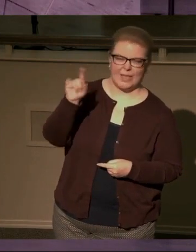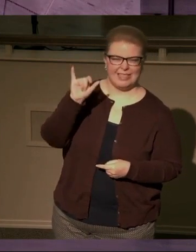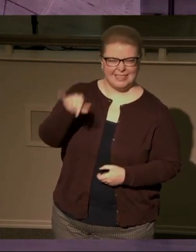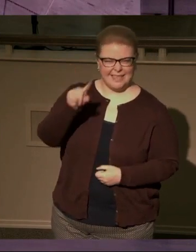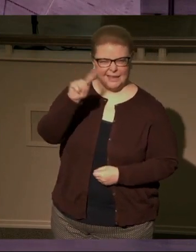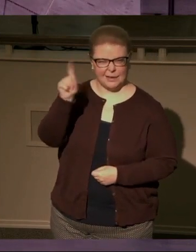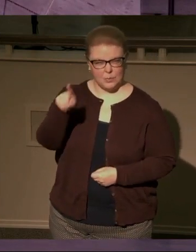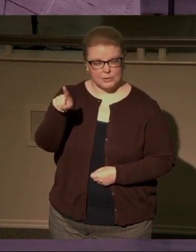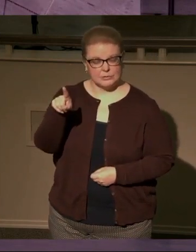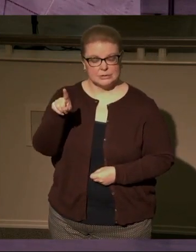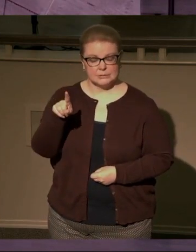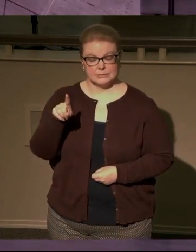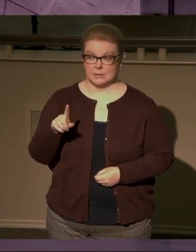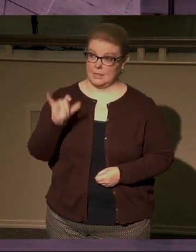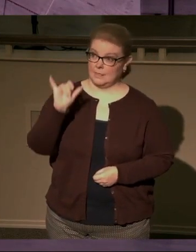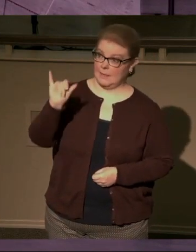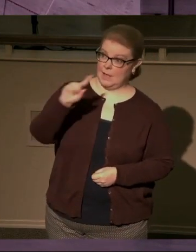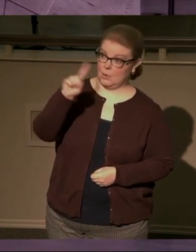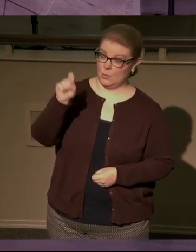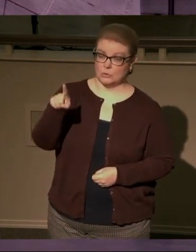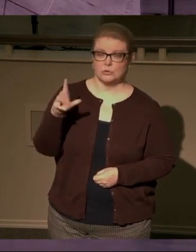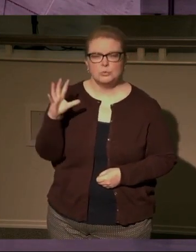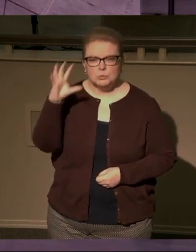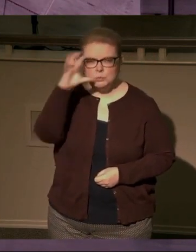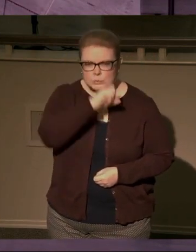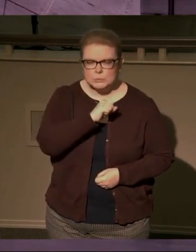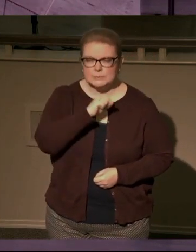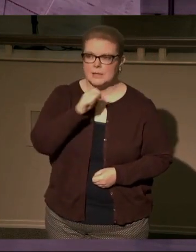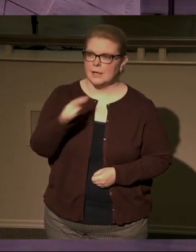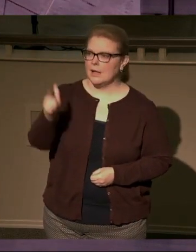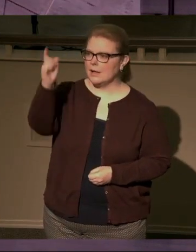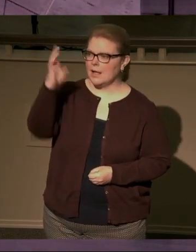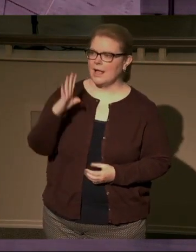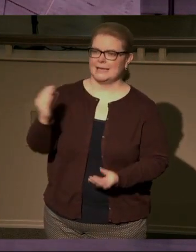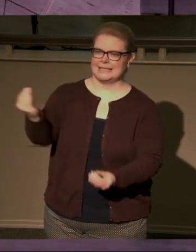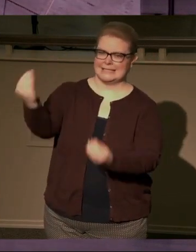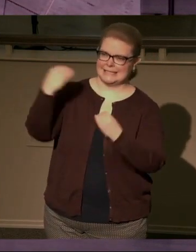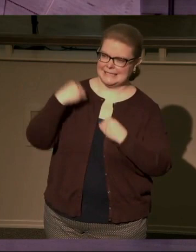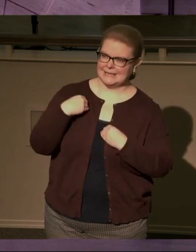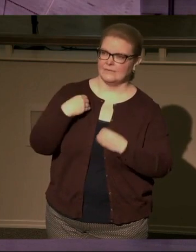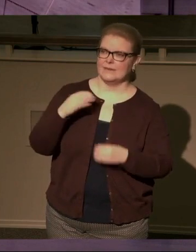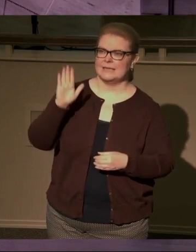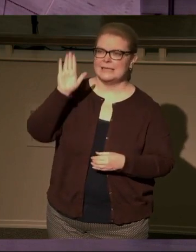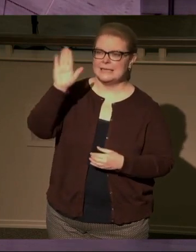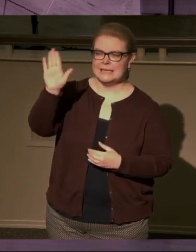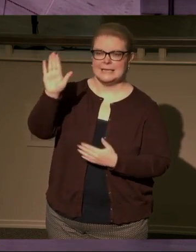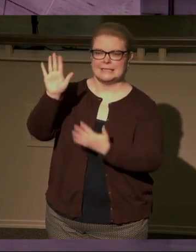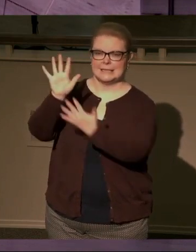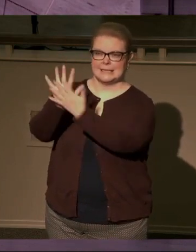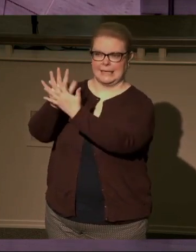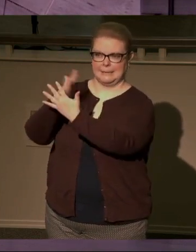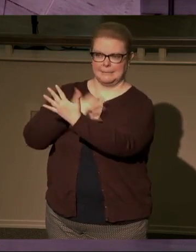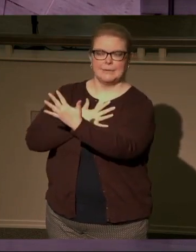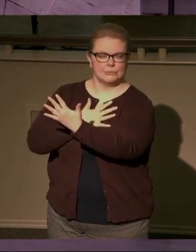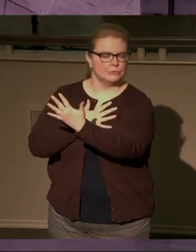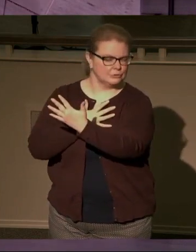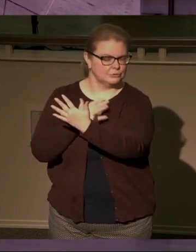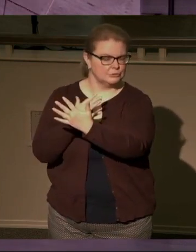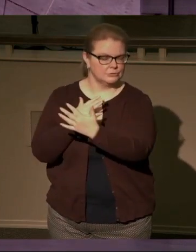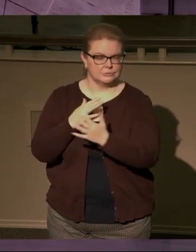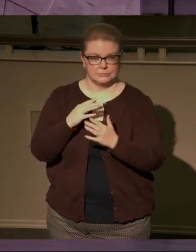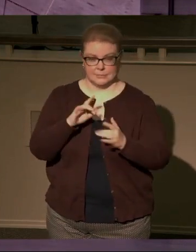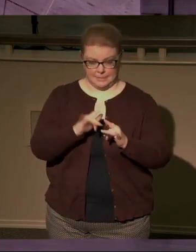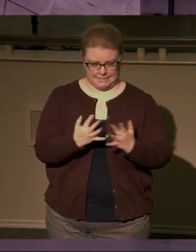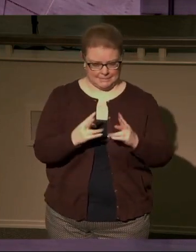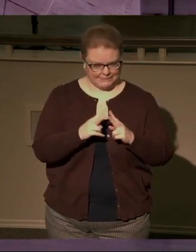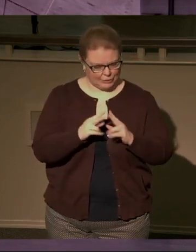question assumes that God has given us His very own image to bear. Scripture makes it real clear